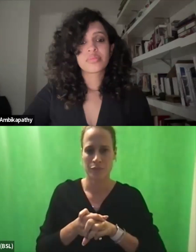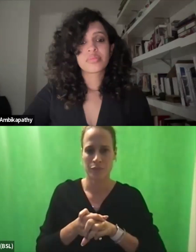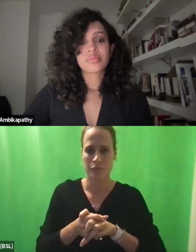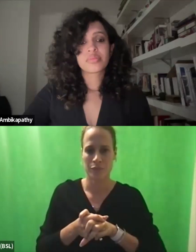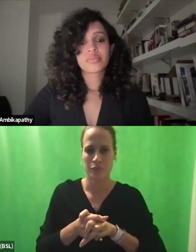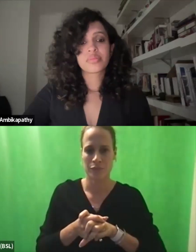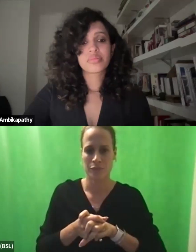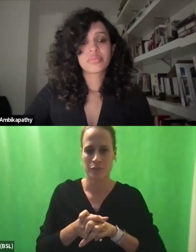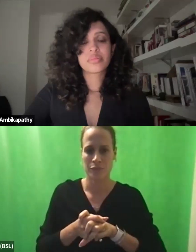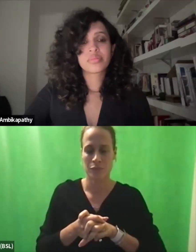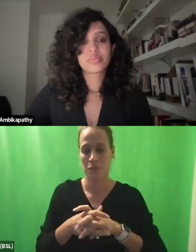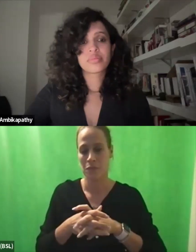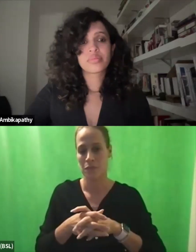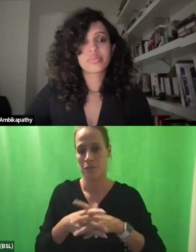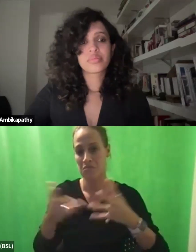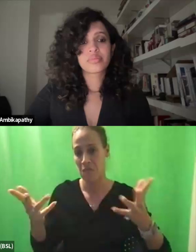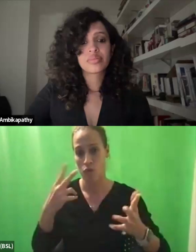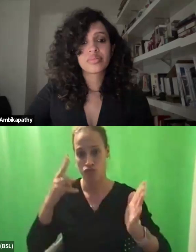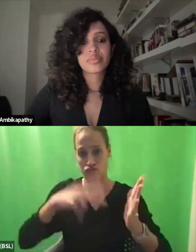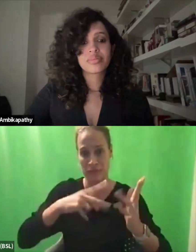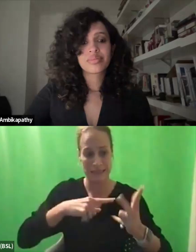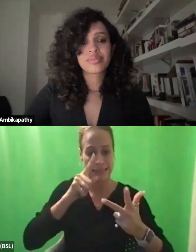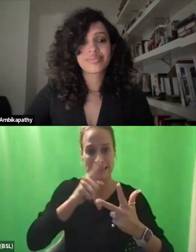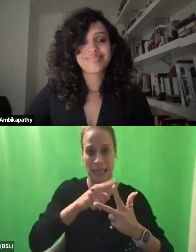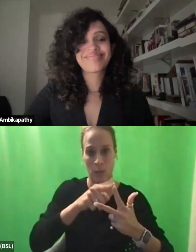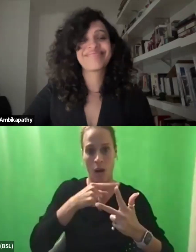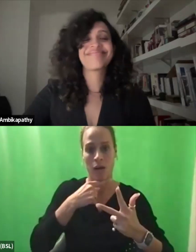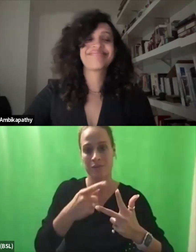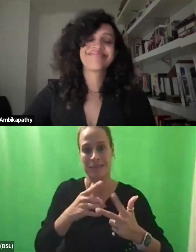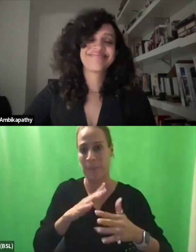And whether we have time or not for more doesn't depend on me, of course.